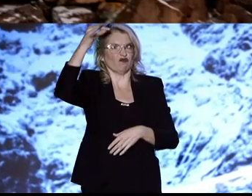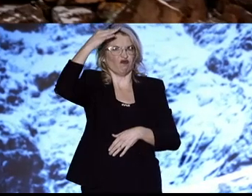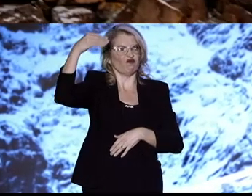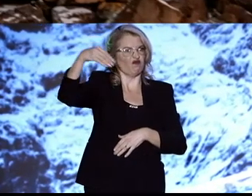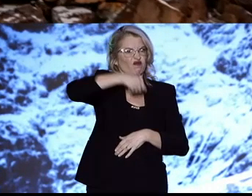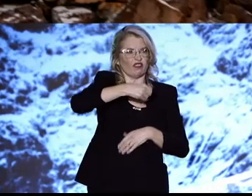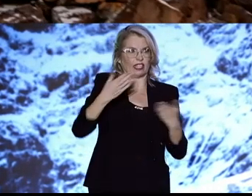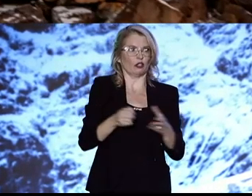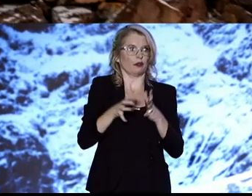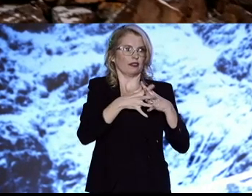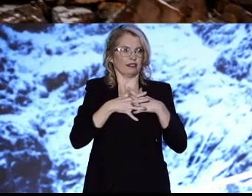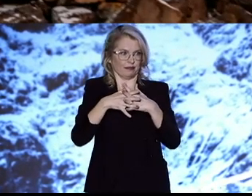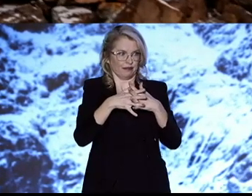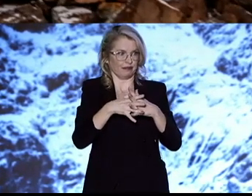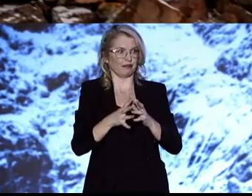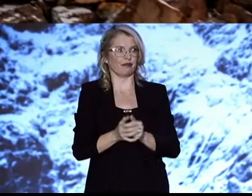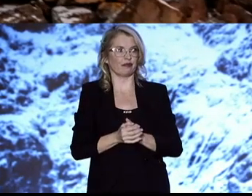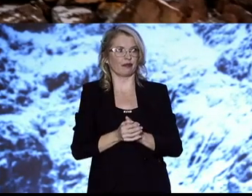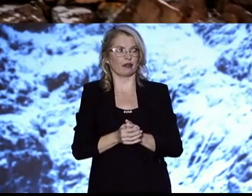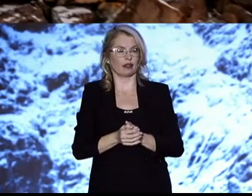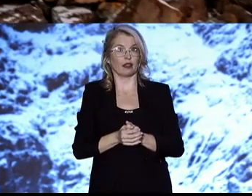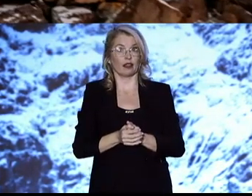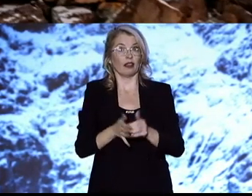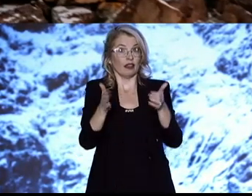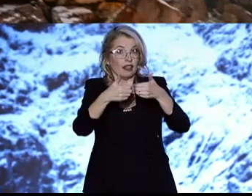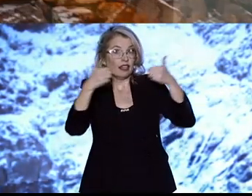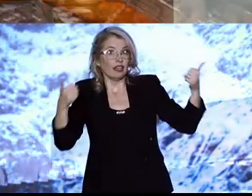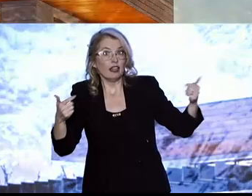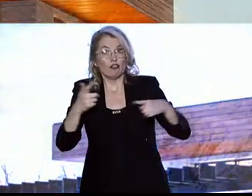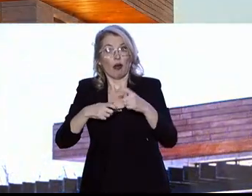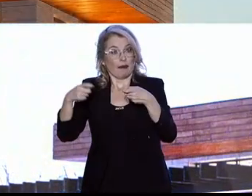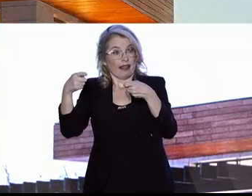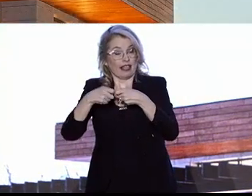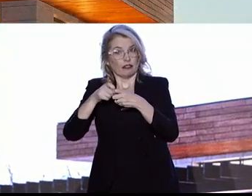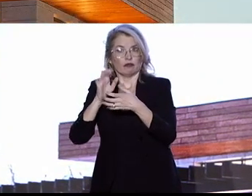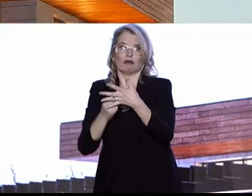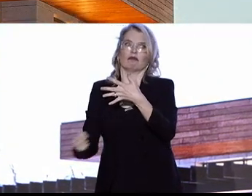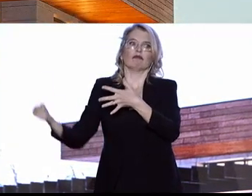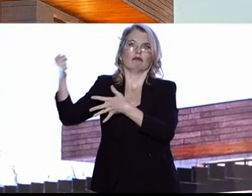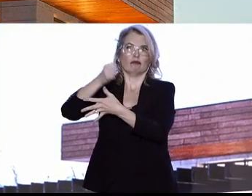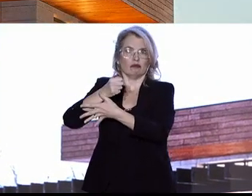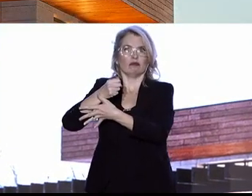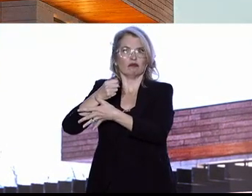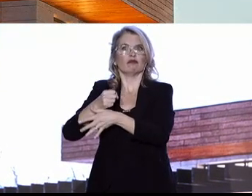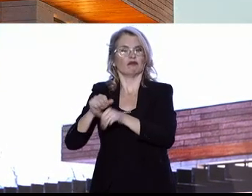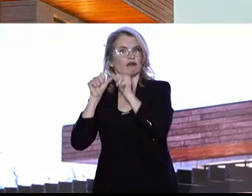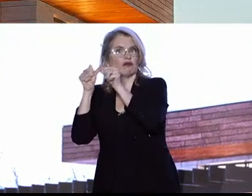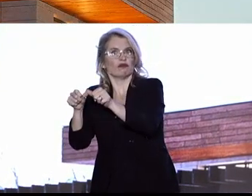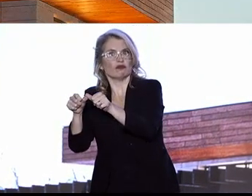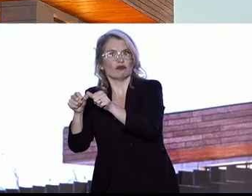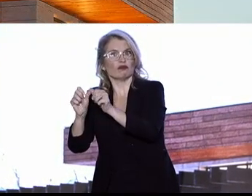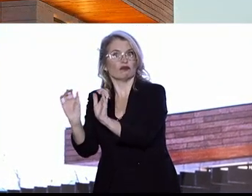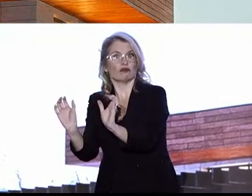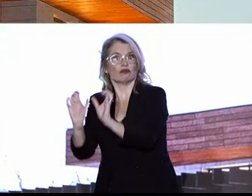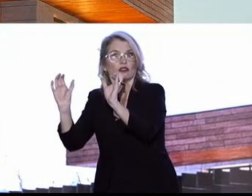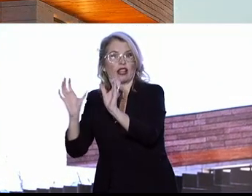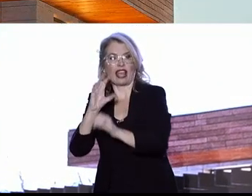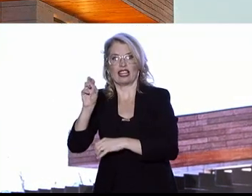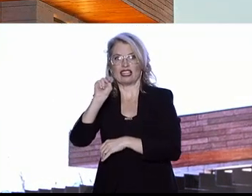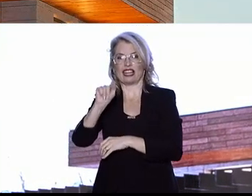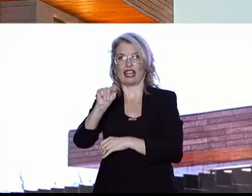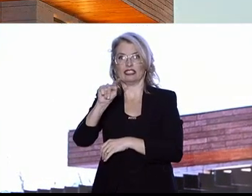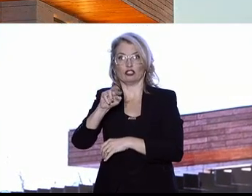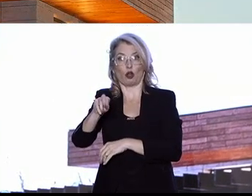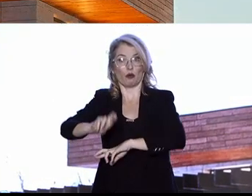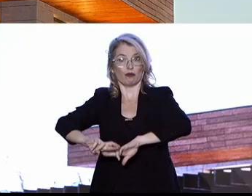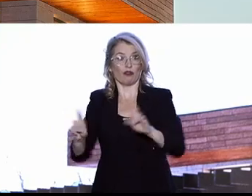here in the US. And apart from electricity's superior sustainability credentials and net